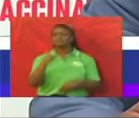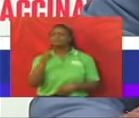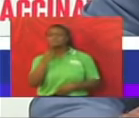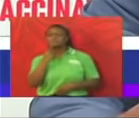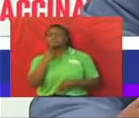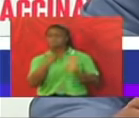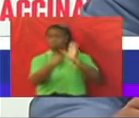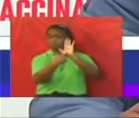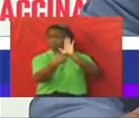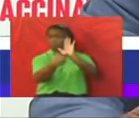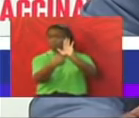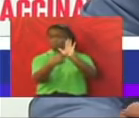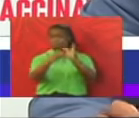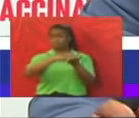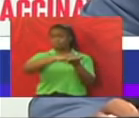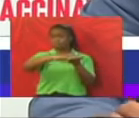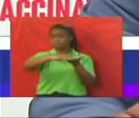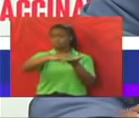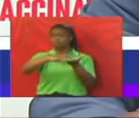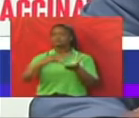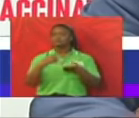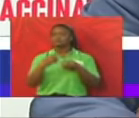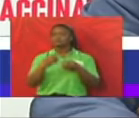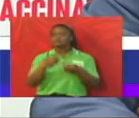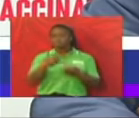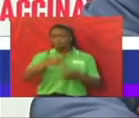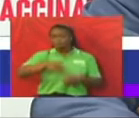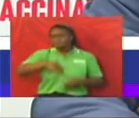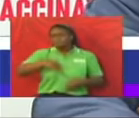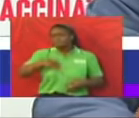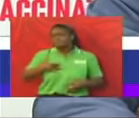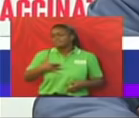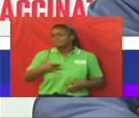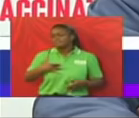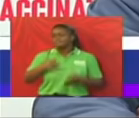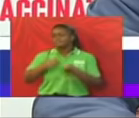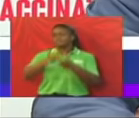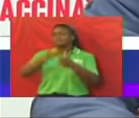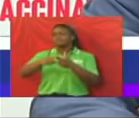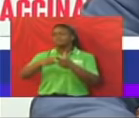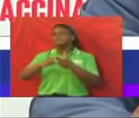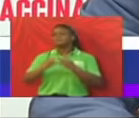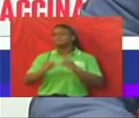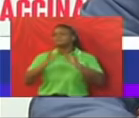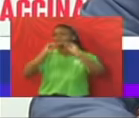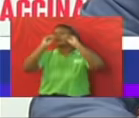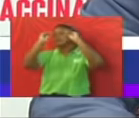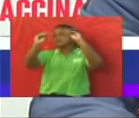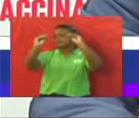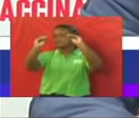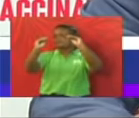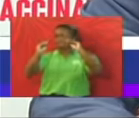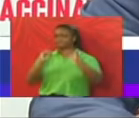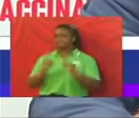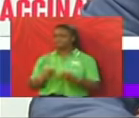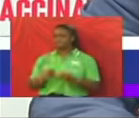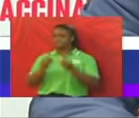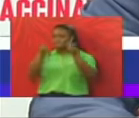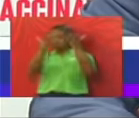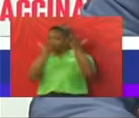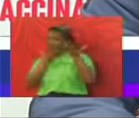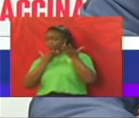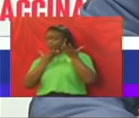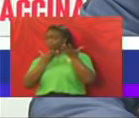vaccination card. That information is going to be passed up to the expanded program on immunization in a manner that allows for